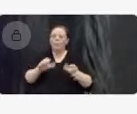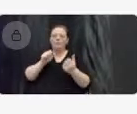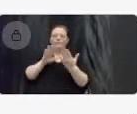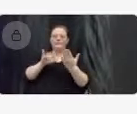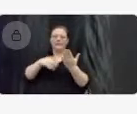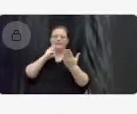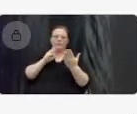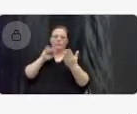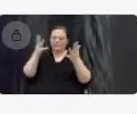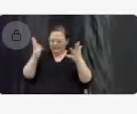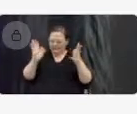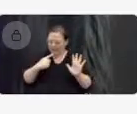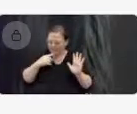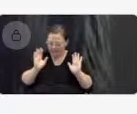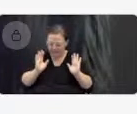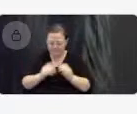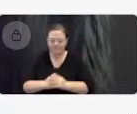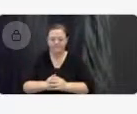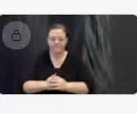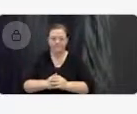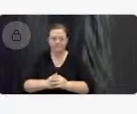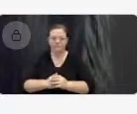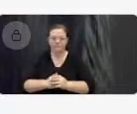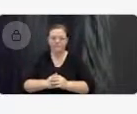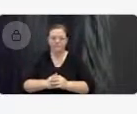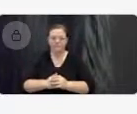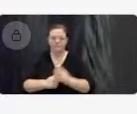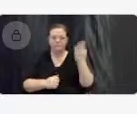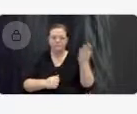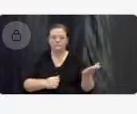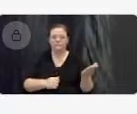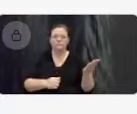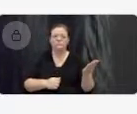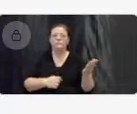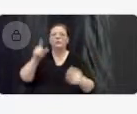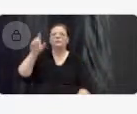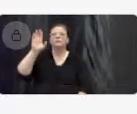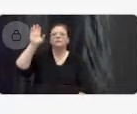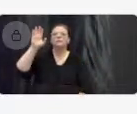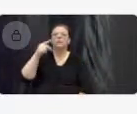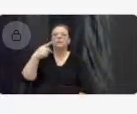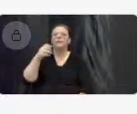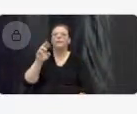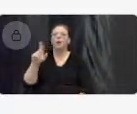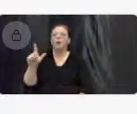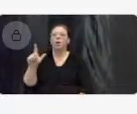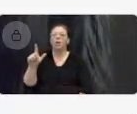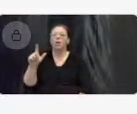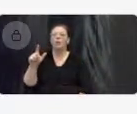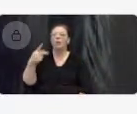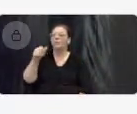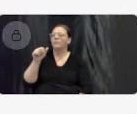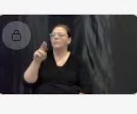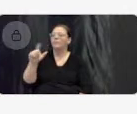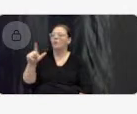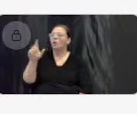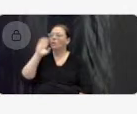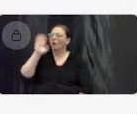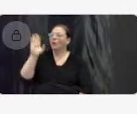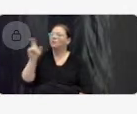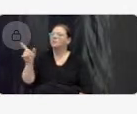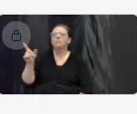future. That's all I'm saying. Well, they say, Mr. Chairman. Excuse me. Mr. Chairman, this is Commissioner